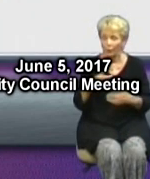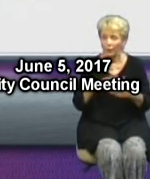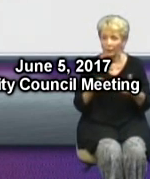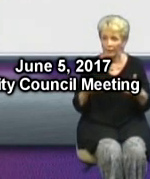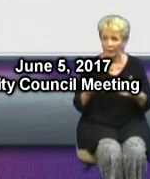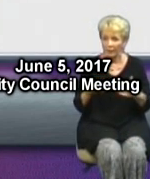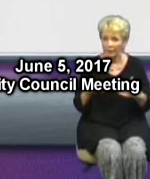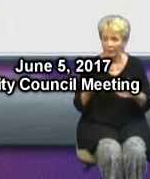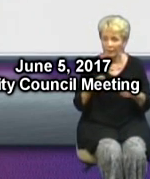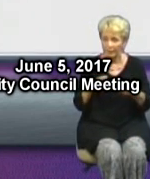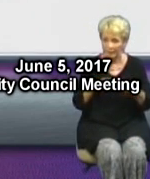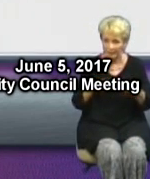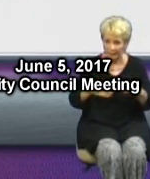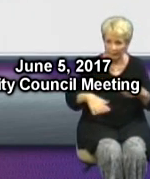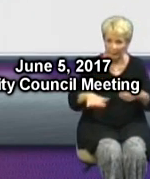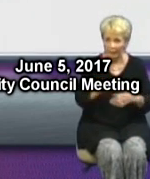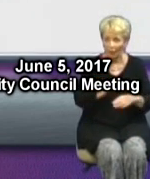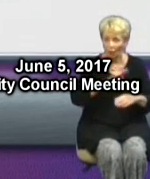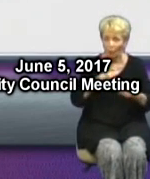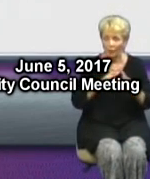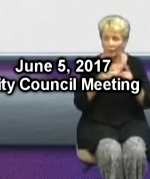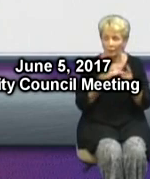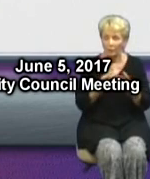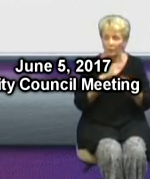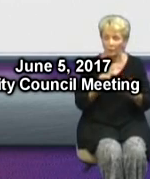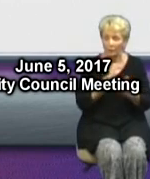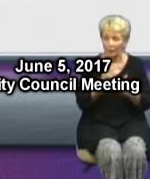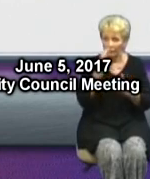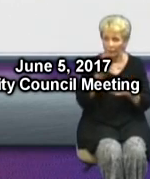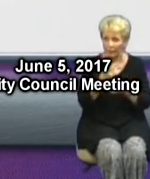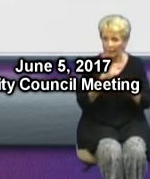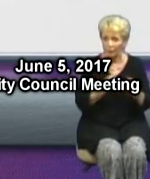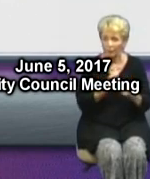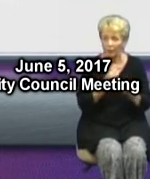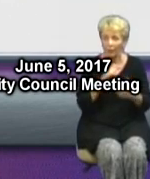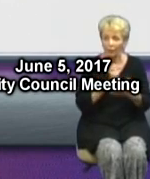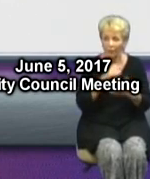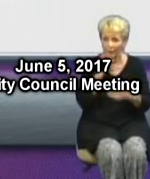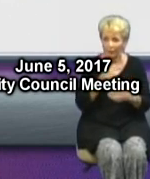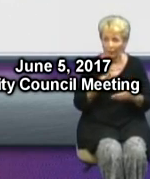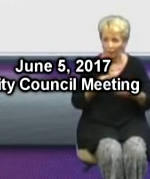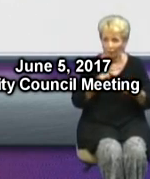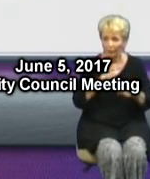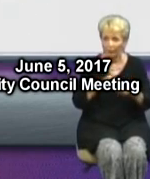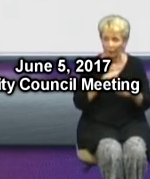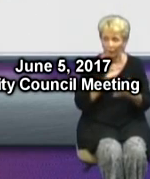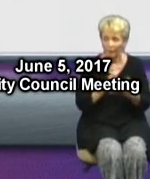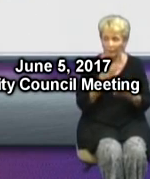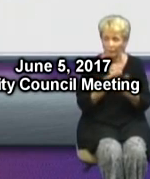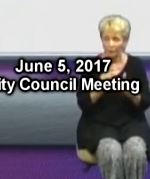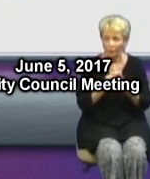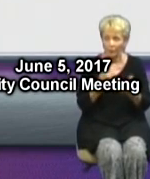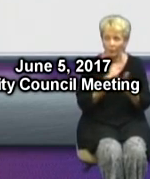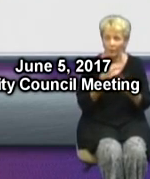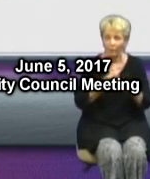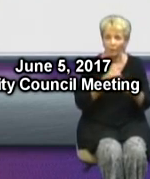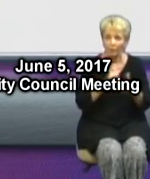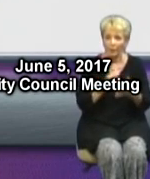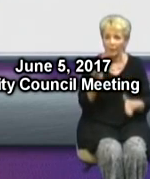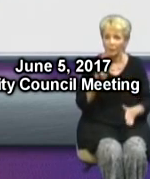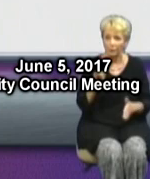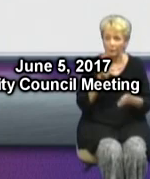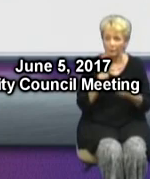$407,541 citywide in all departments is budgeted for next year, and that is funded in this budget with the money from the